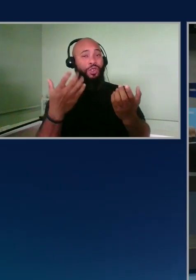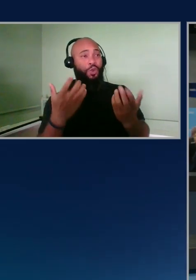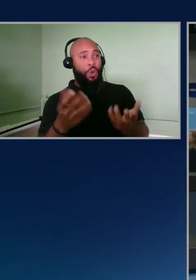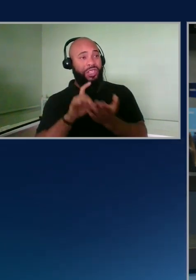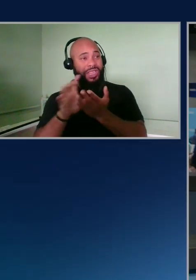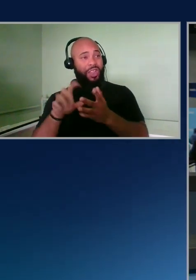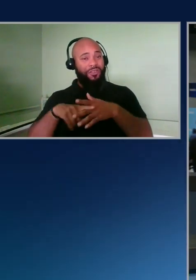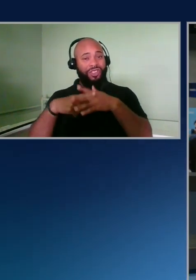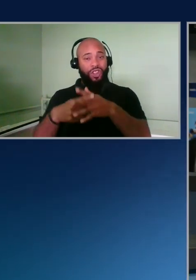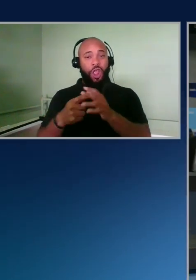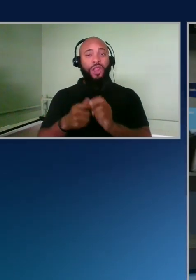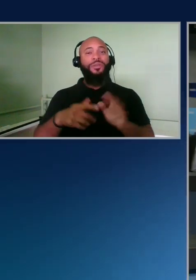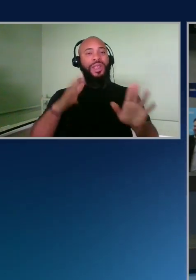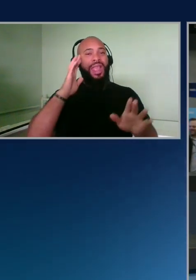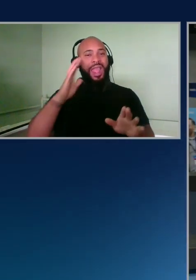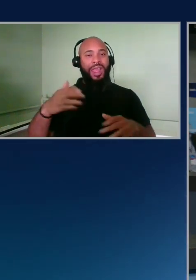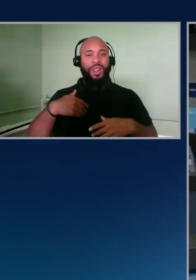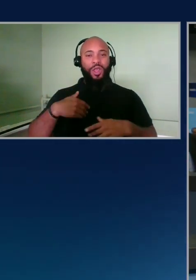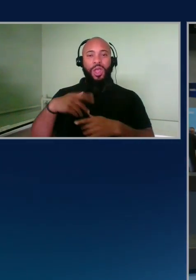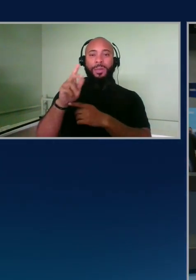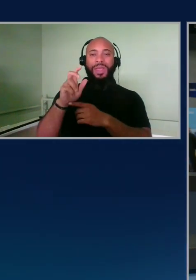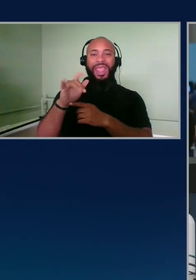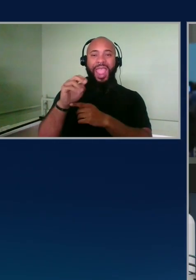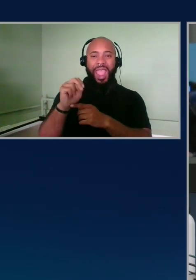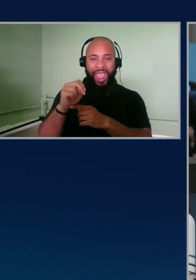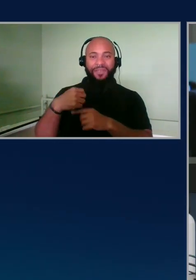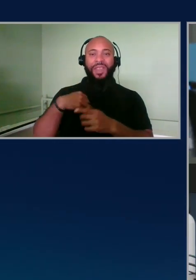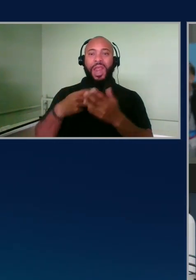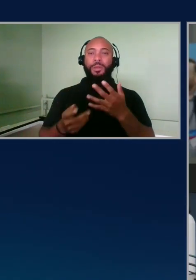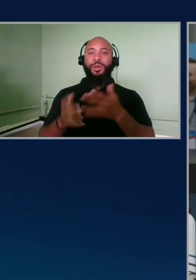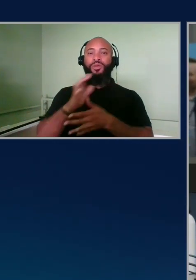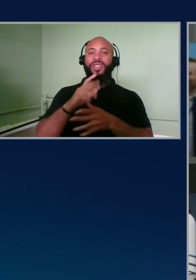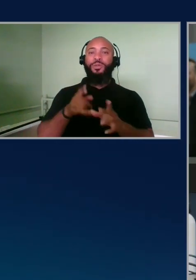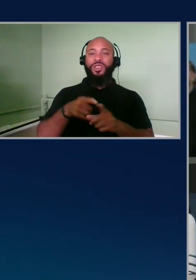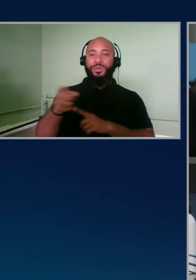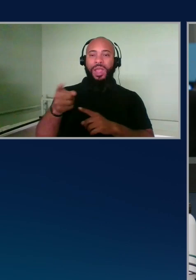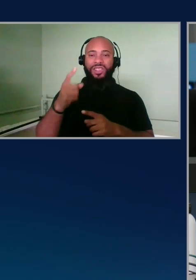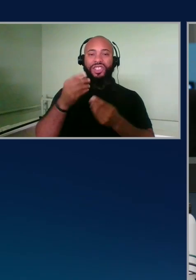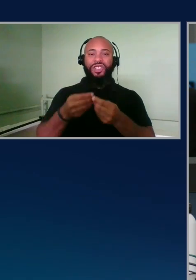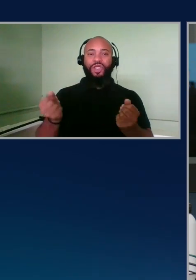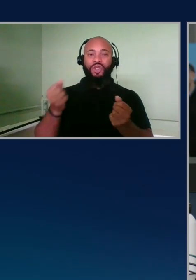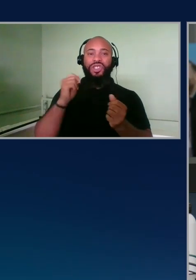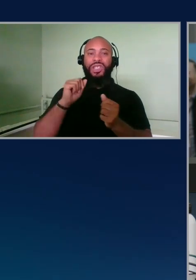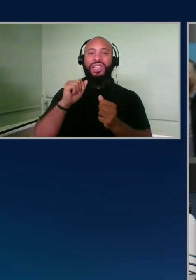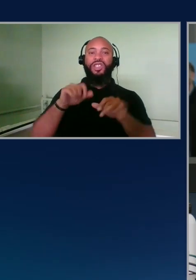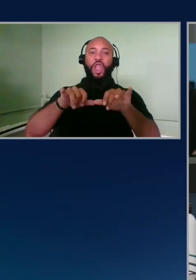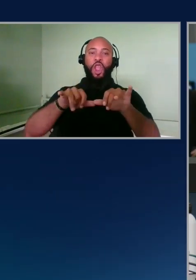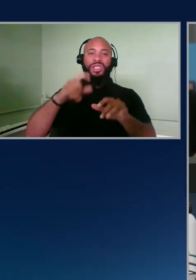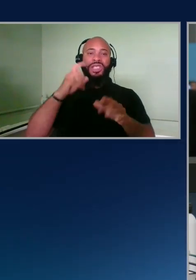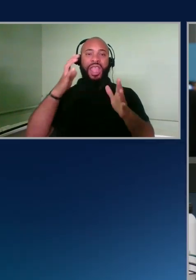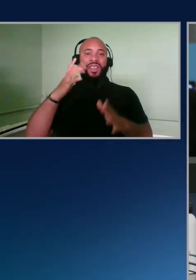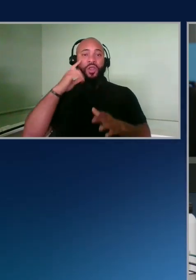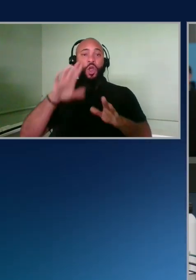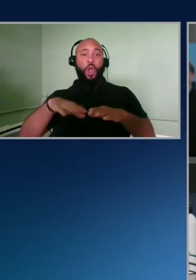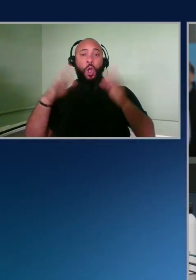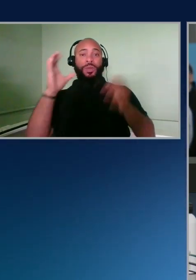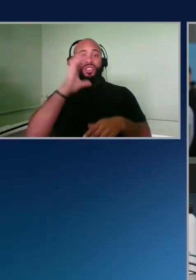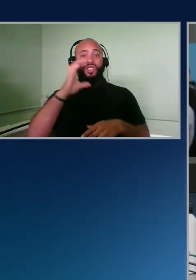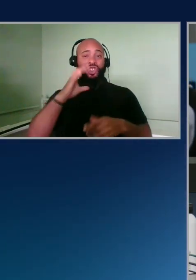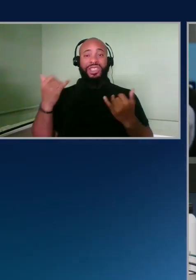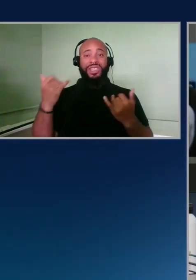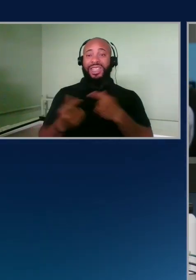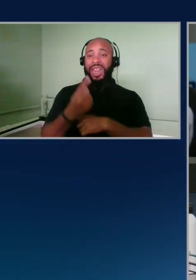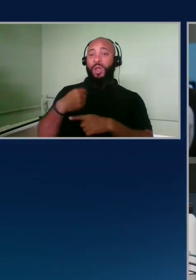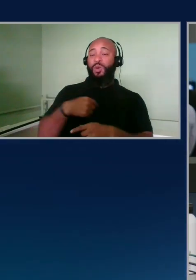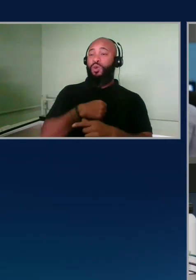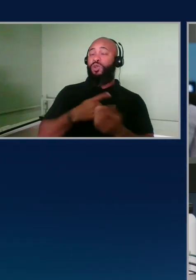My name is Kevin Fallis. I'm a principal specialist solutions architect with OpenSearch. And today we're going to talk about a lot of cool things,